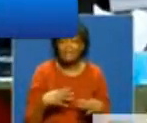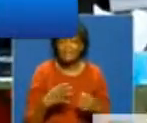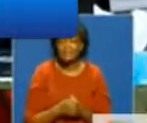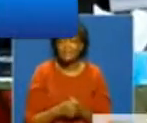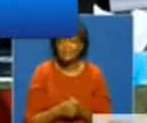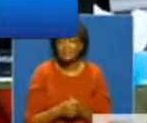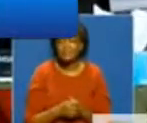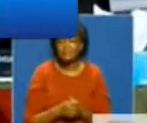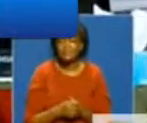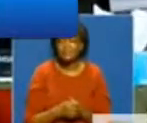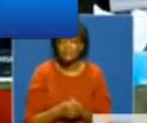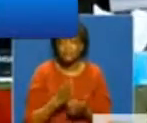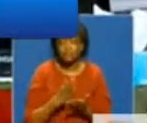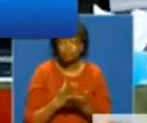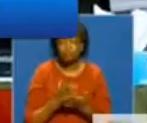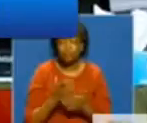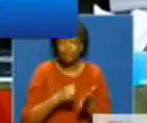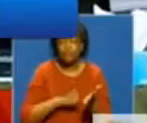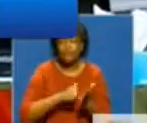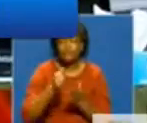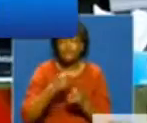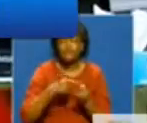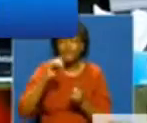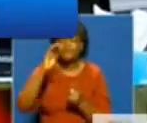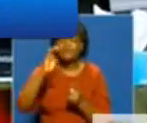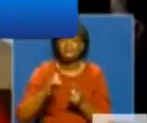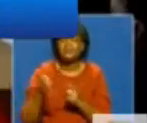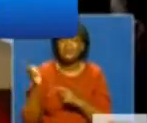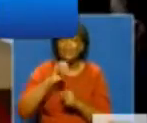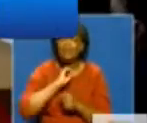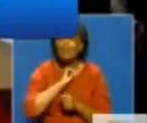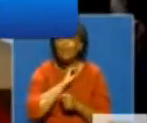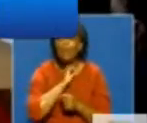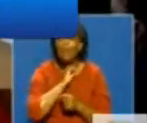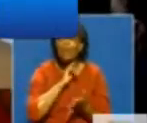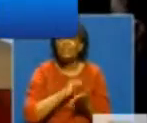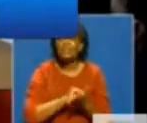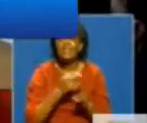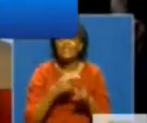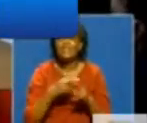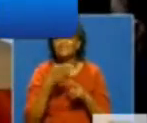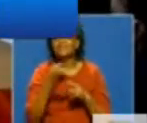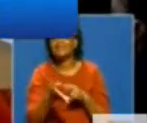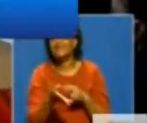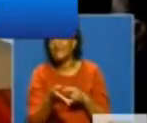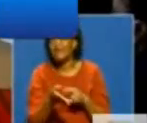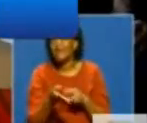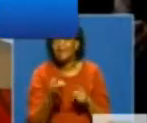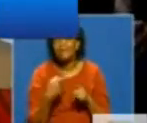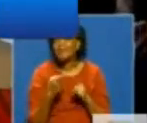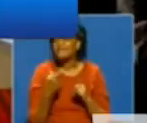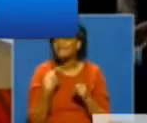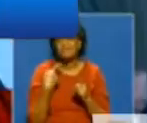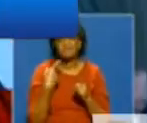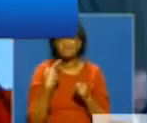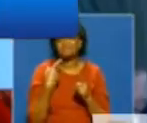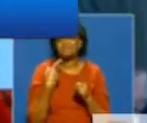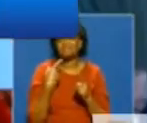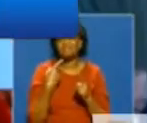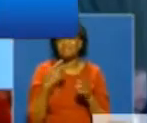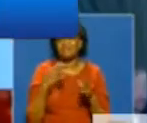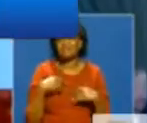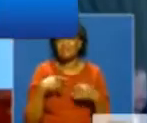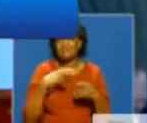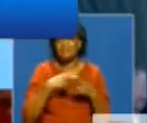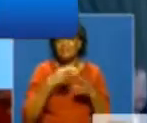despite the publication by ABC, came out to complain that my name was put there erroneously. Counsel, yes,